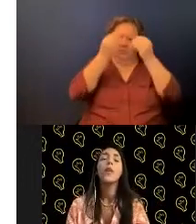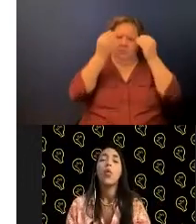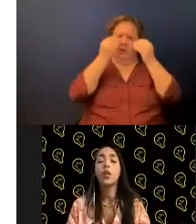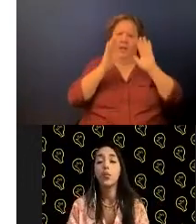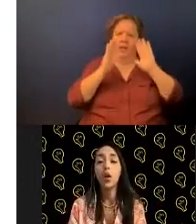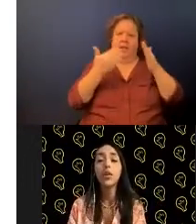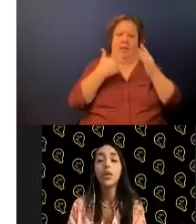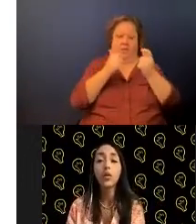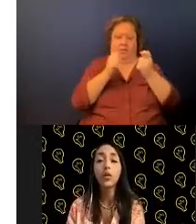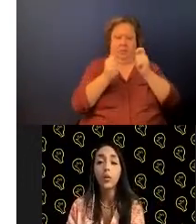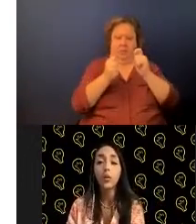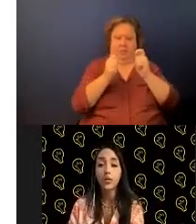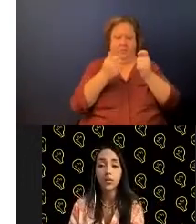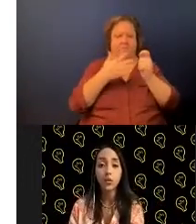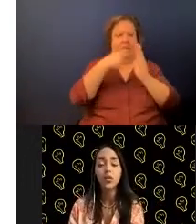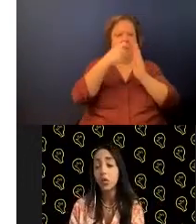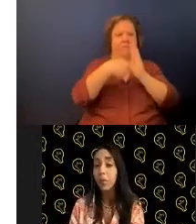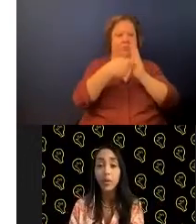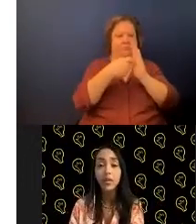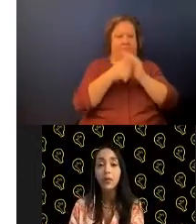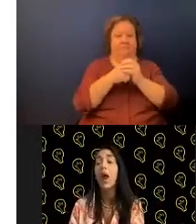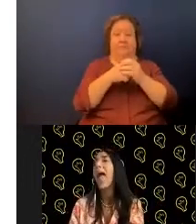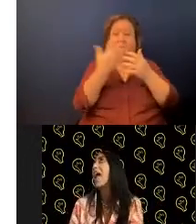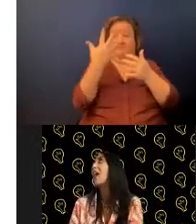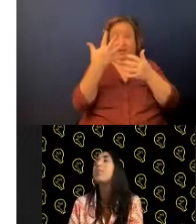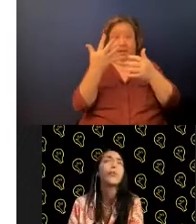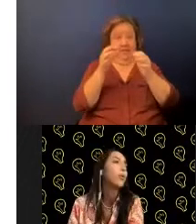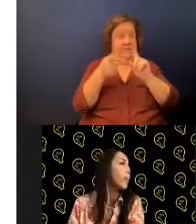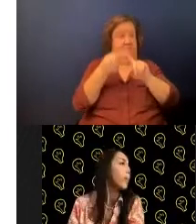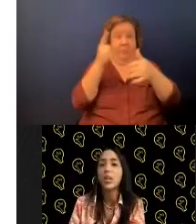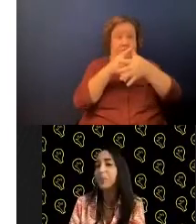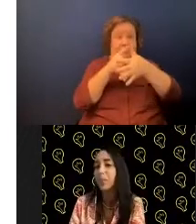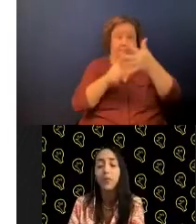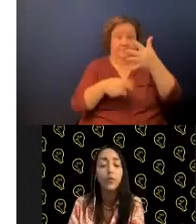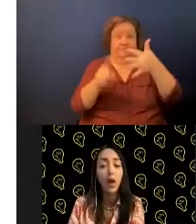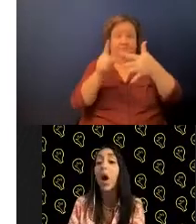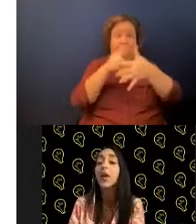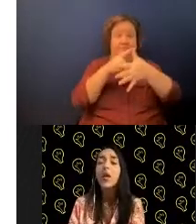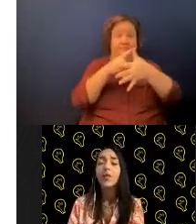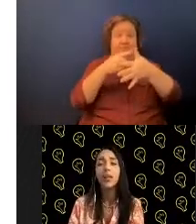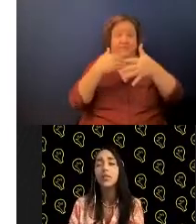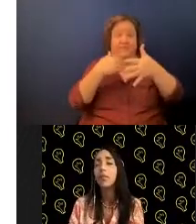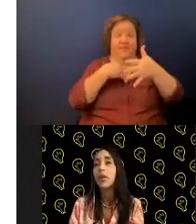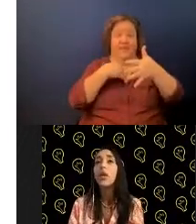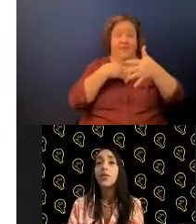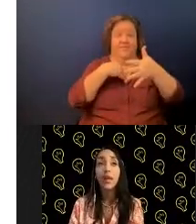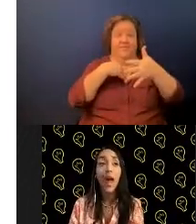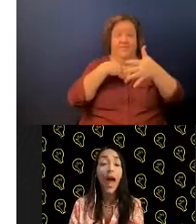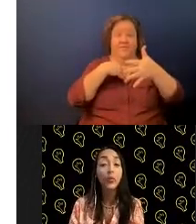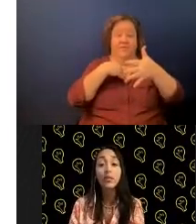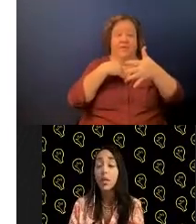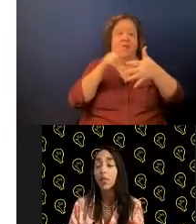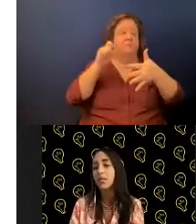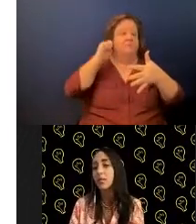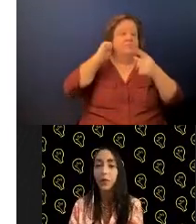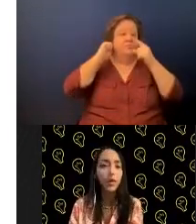them, we are rolling out our organizational gender policy for any program we implement from now on. That's something that